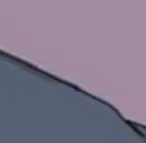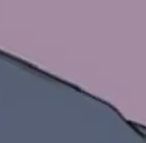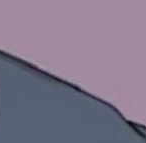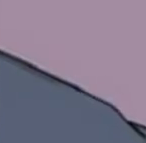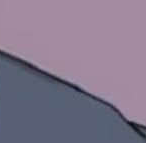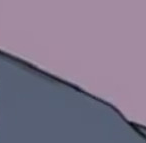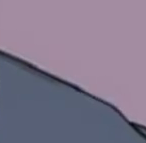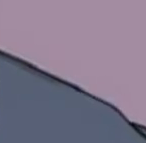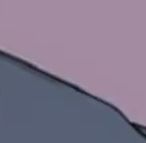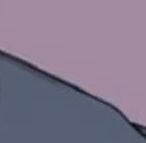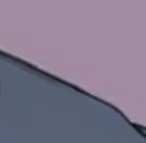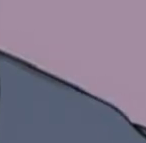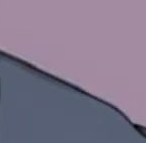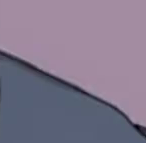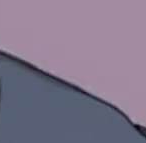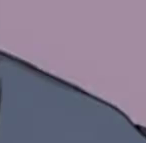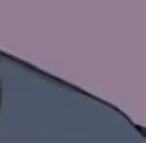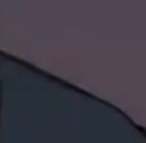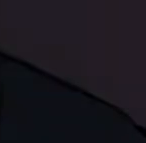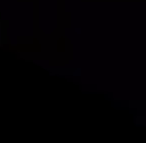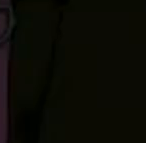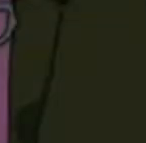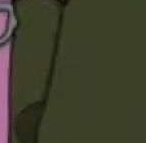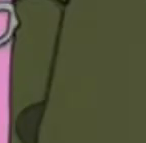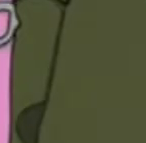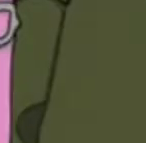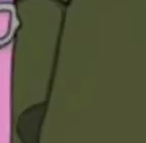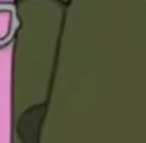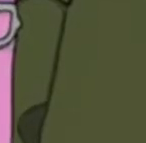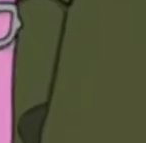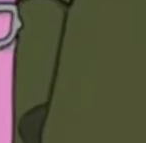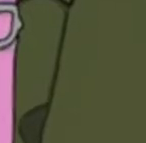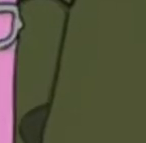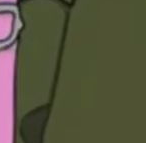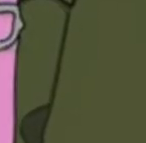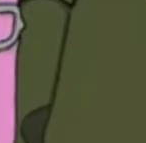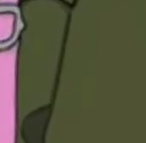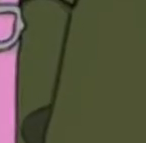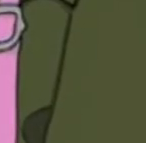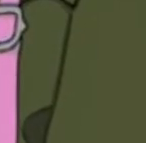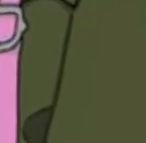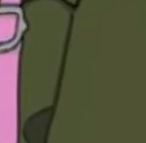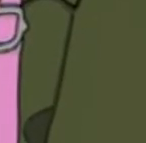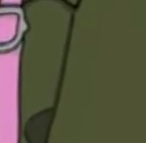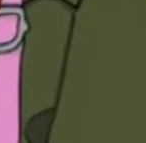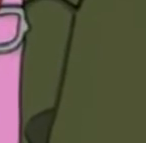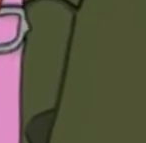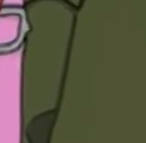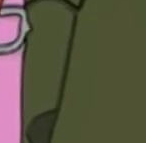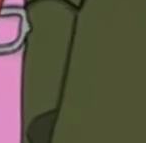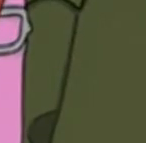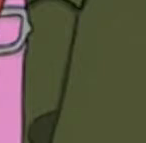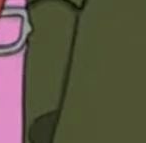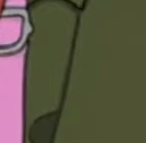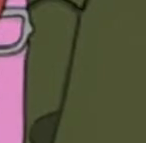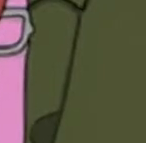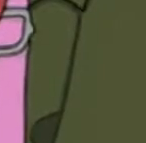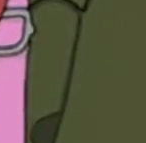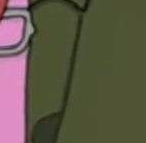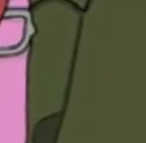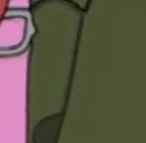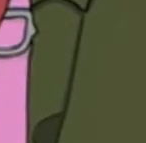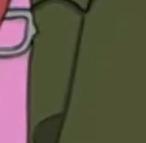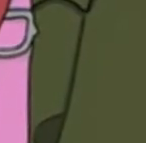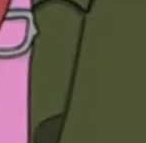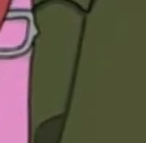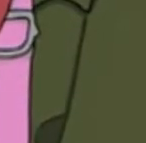Mwenyezi Mungu. Si kifo, si malaika, si vitu tulivyokuwa navyo au tutakavyokuwa navyo. Si